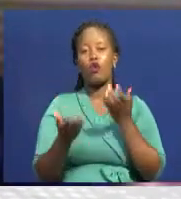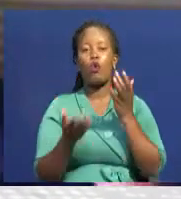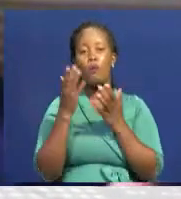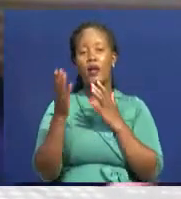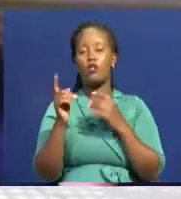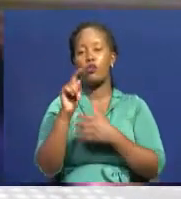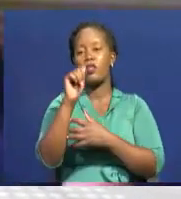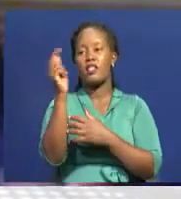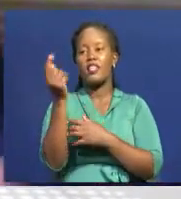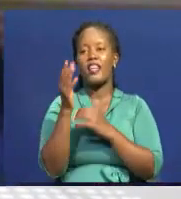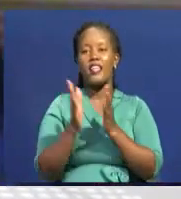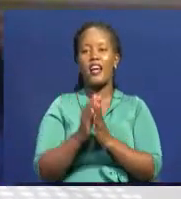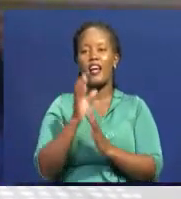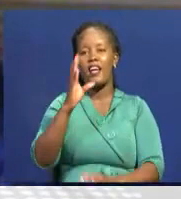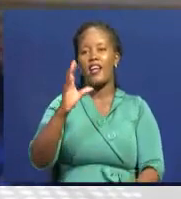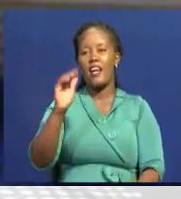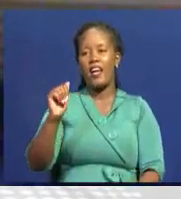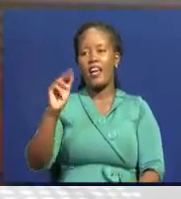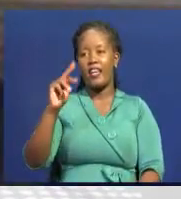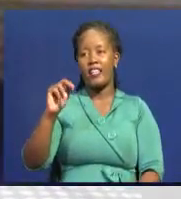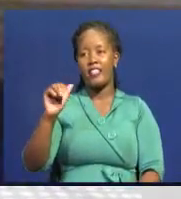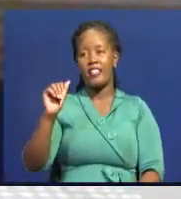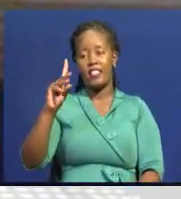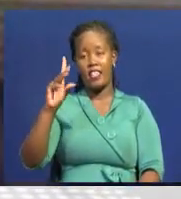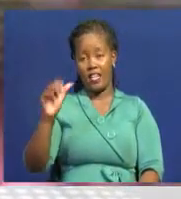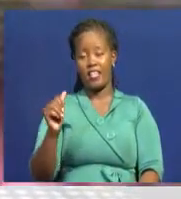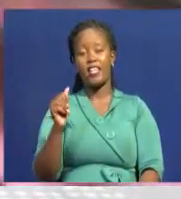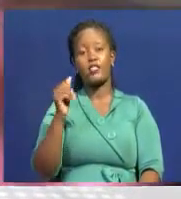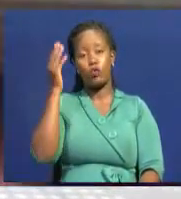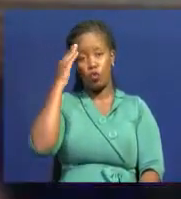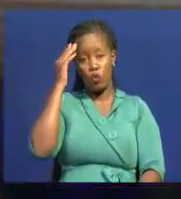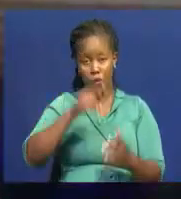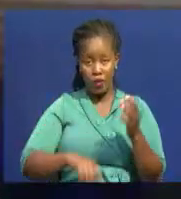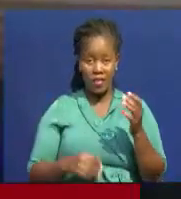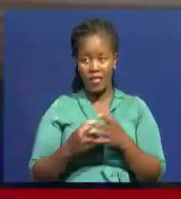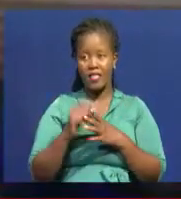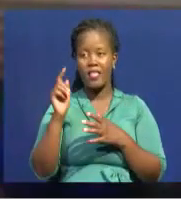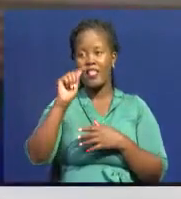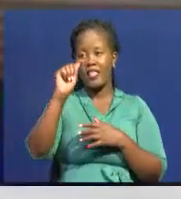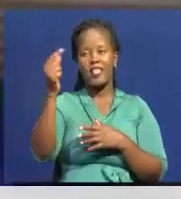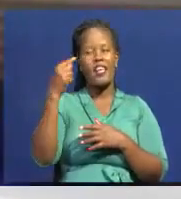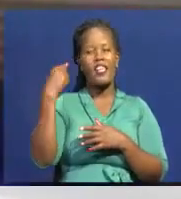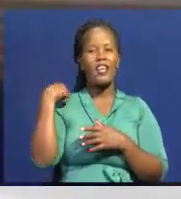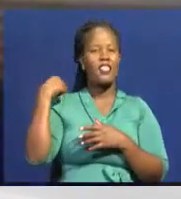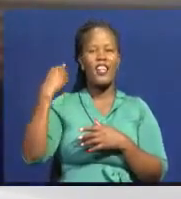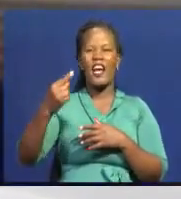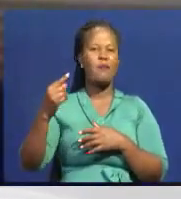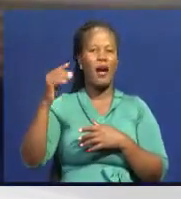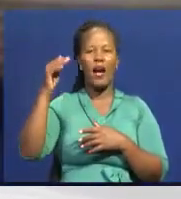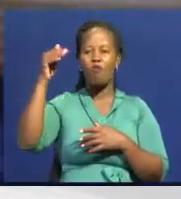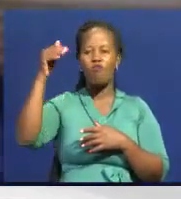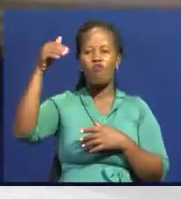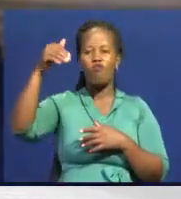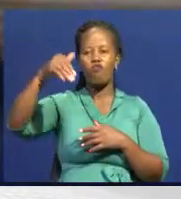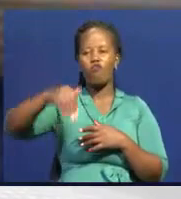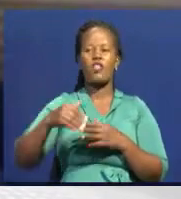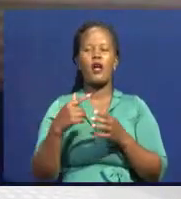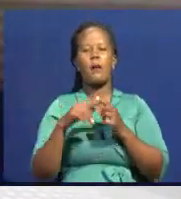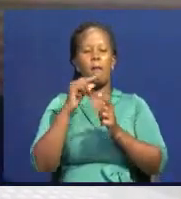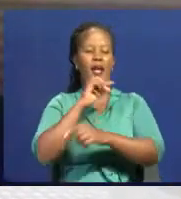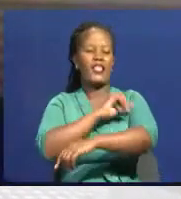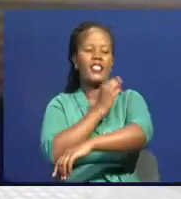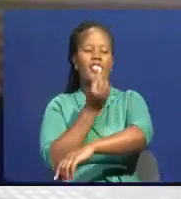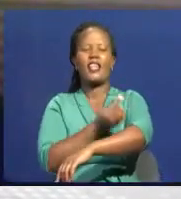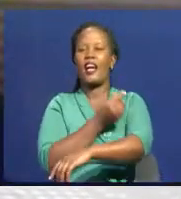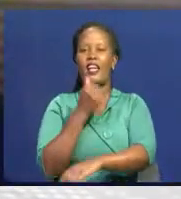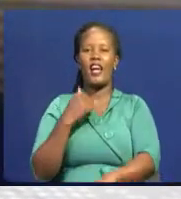compared to Kenya, you realize the trajectory is that in Kenya, the number has been going down. In Ghana, it's been going up. And I know